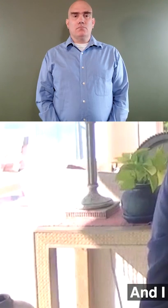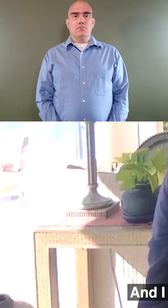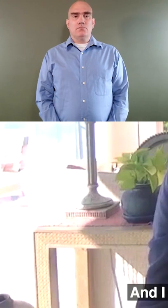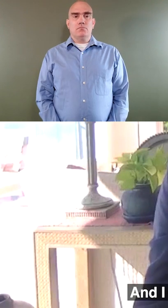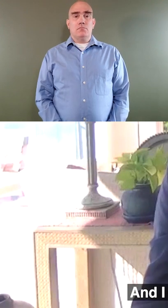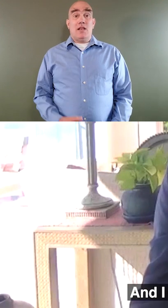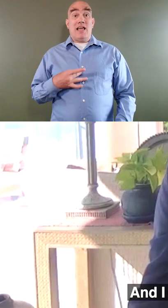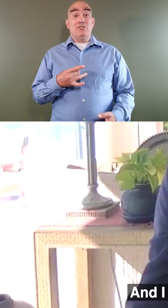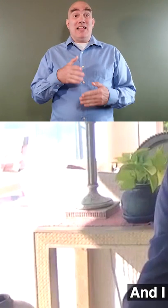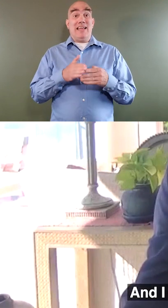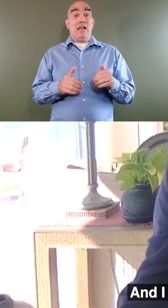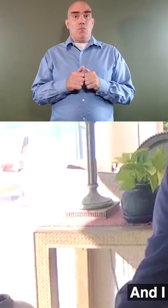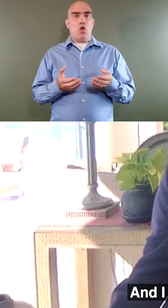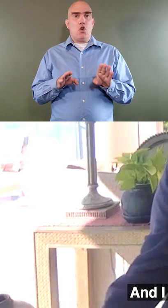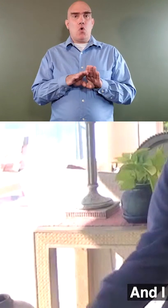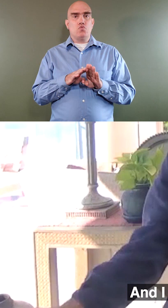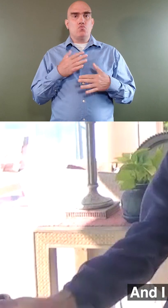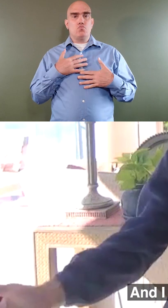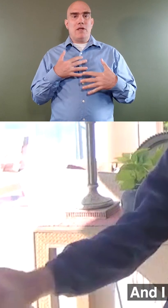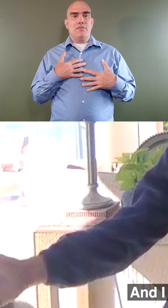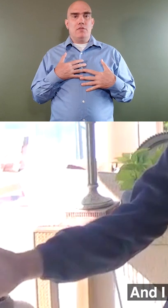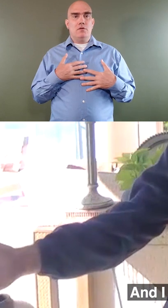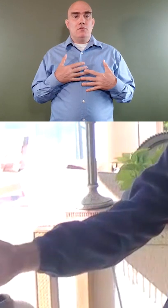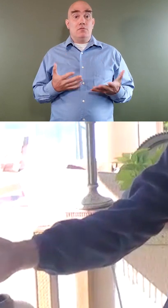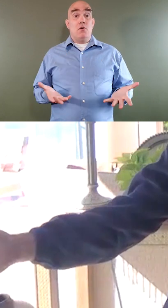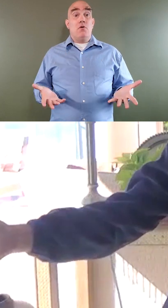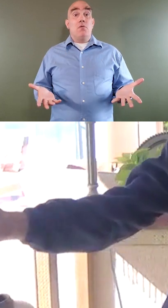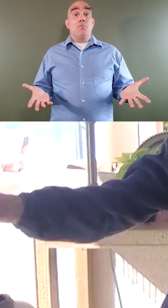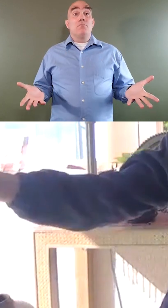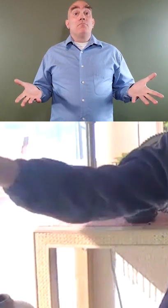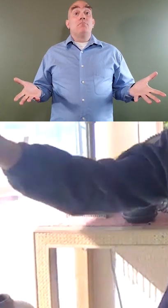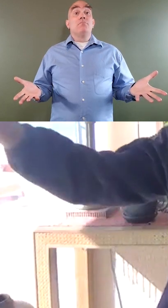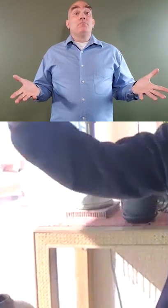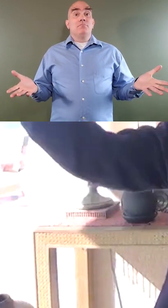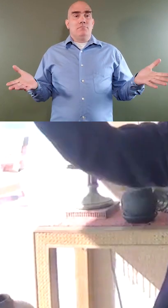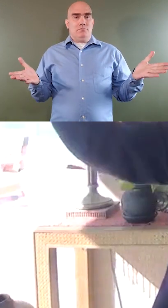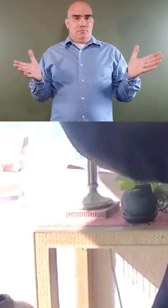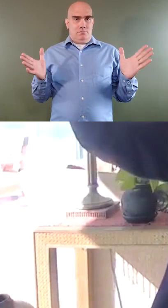And I like to end it with a closed breath.